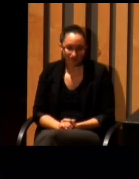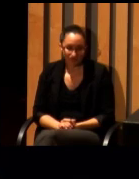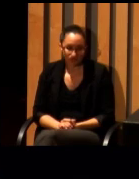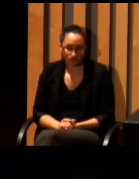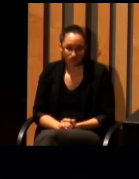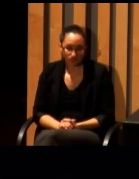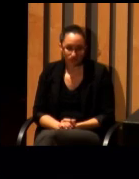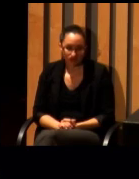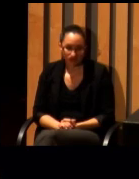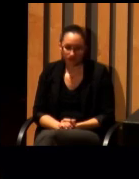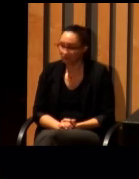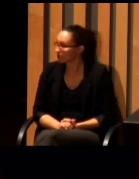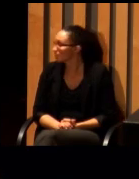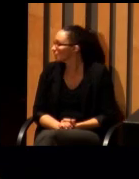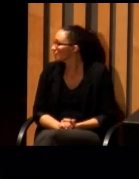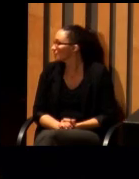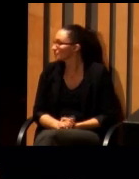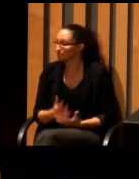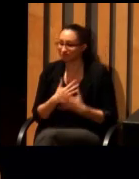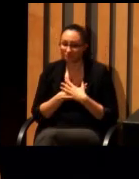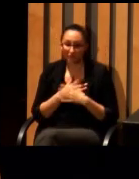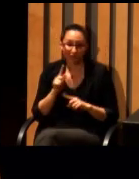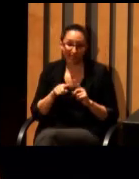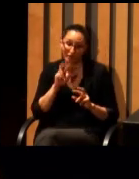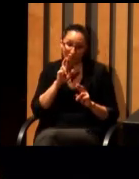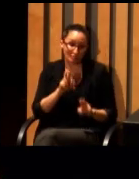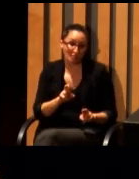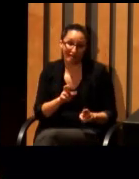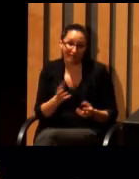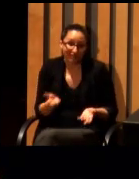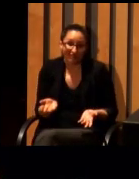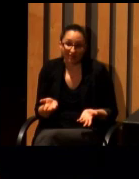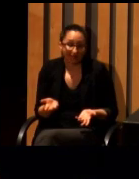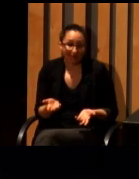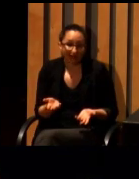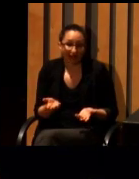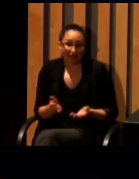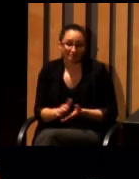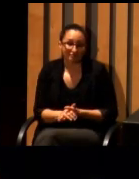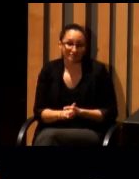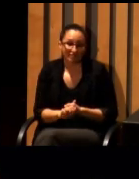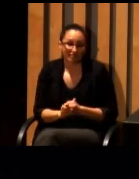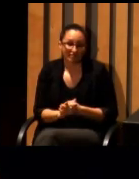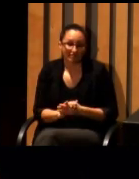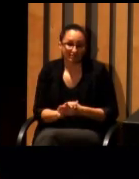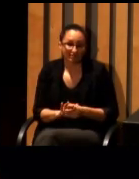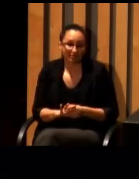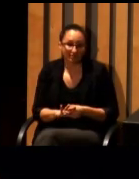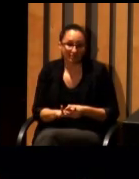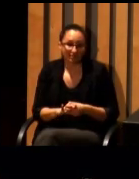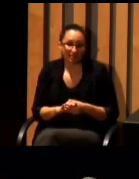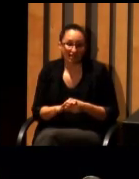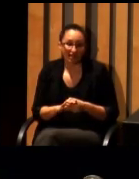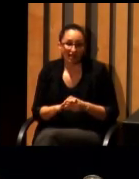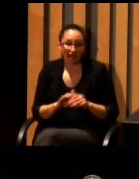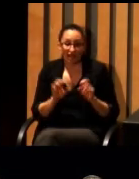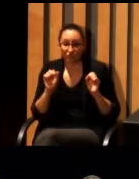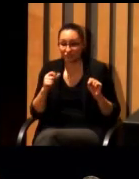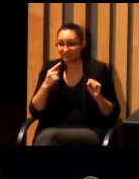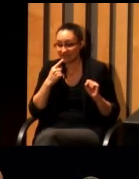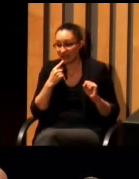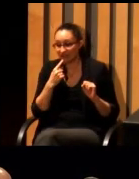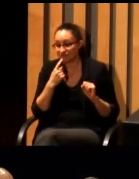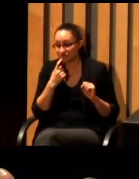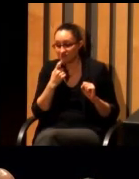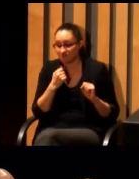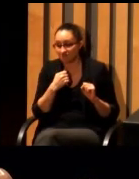There's no way to respond to that except to say that, for me at least, except to say that I think one of the things